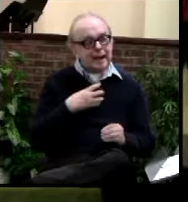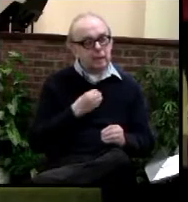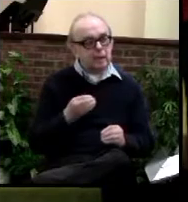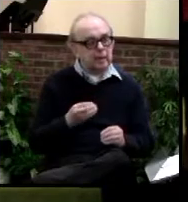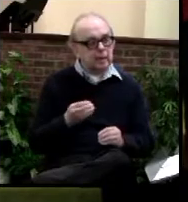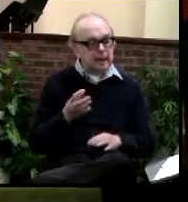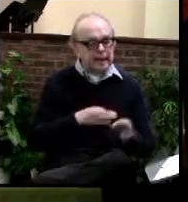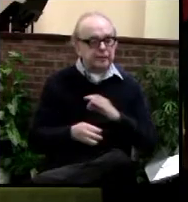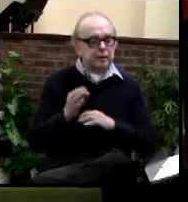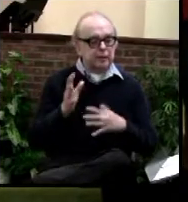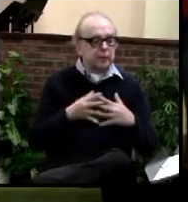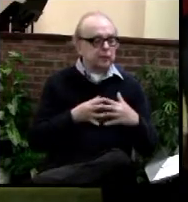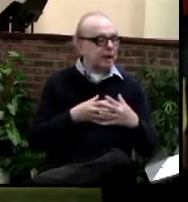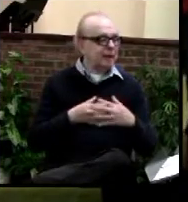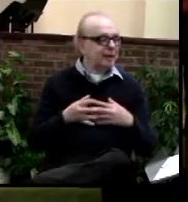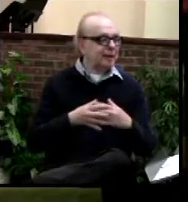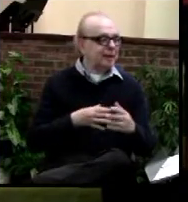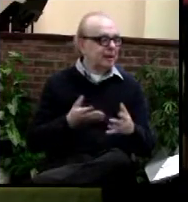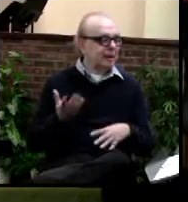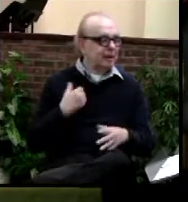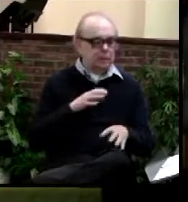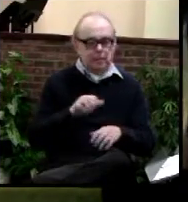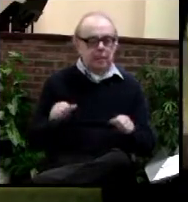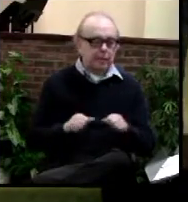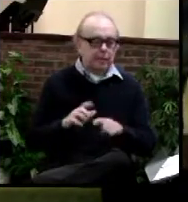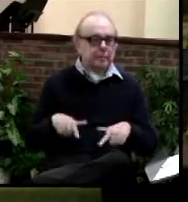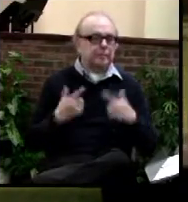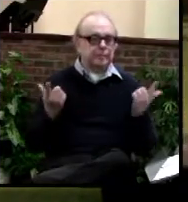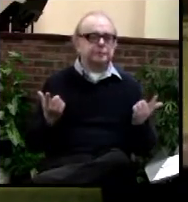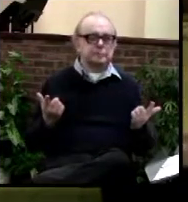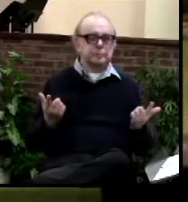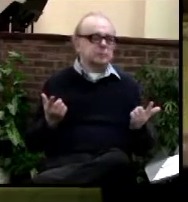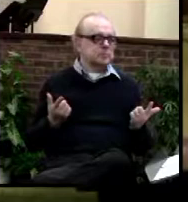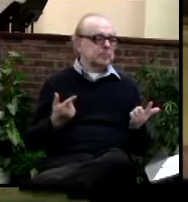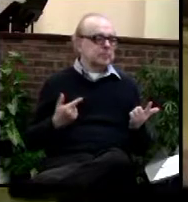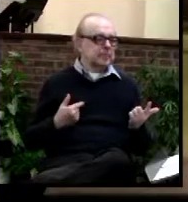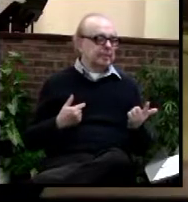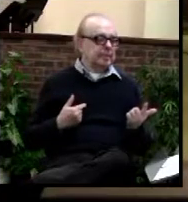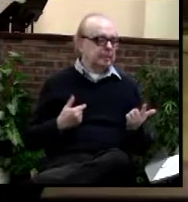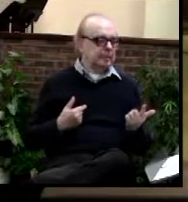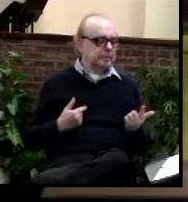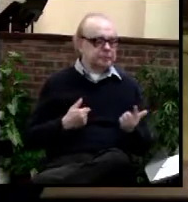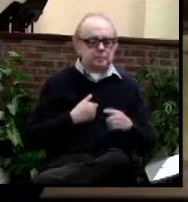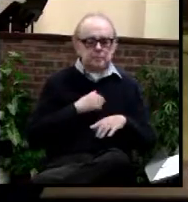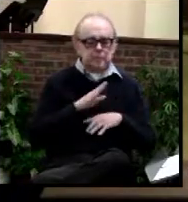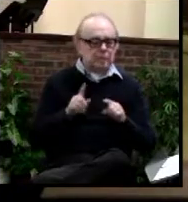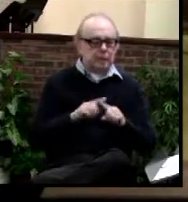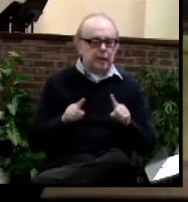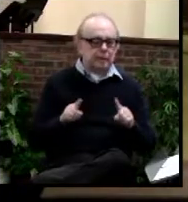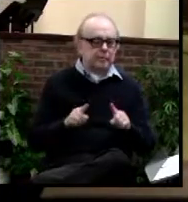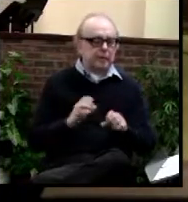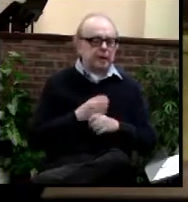instead of gray. And in our areas of life, we cover a lot of gray and we try to